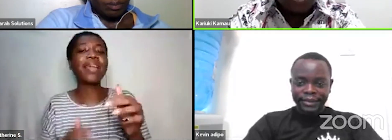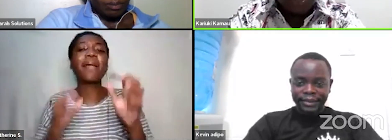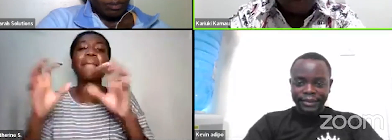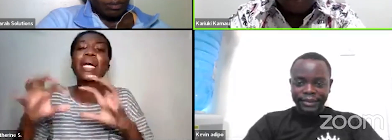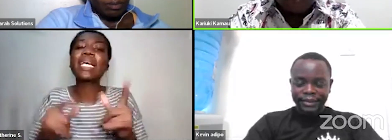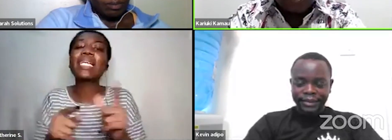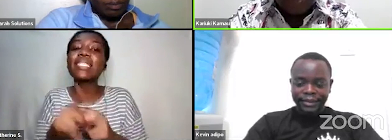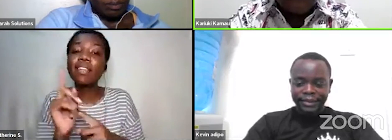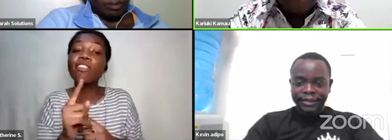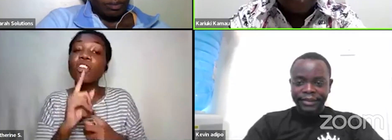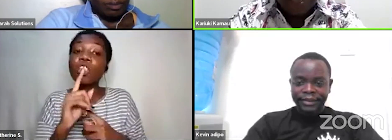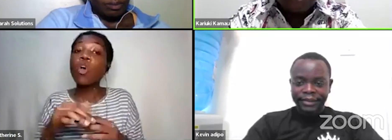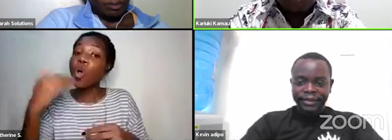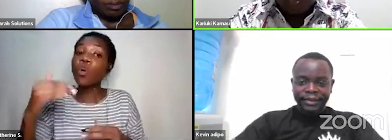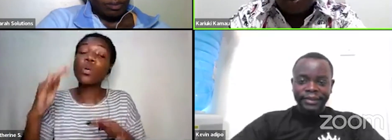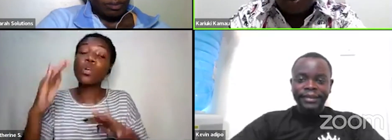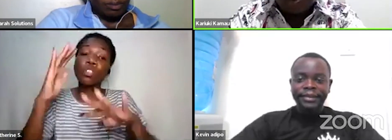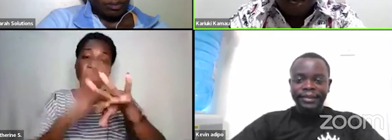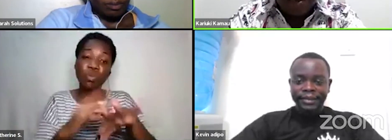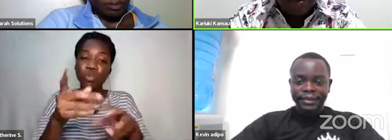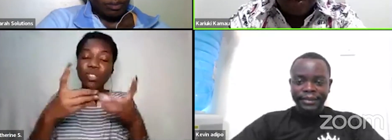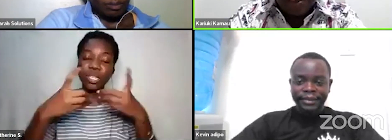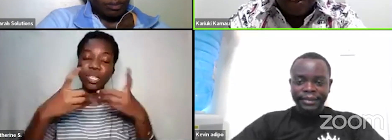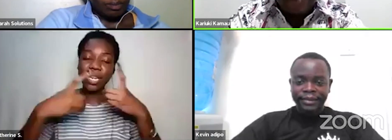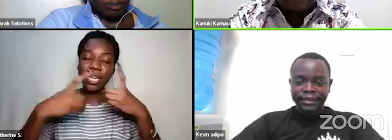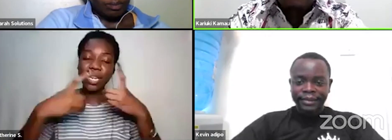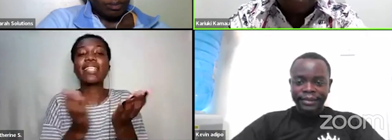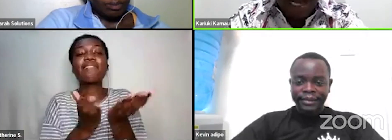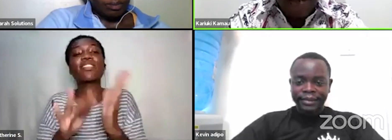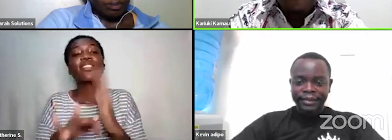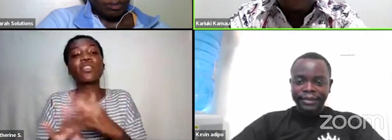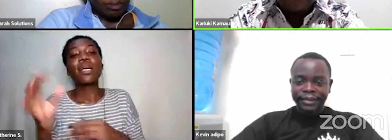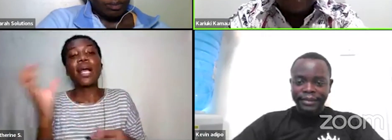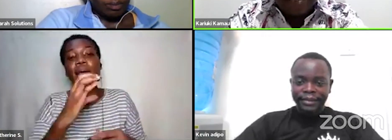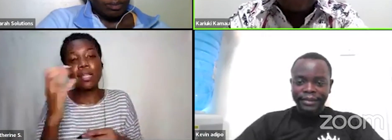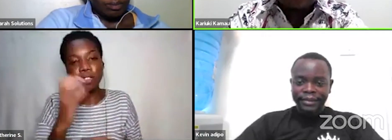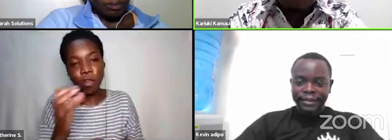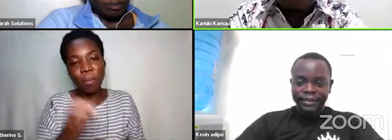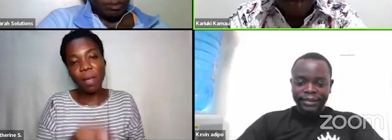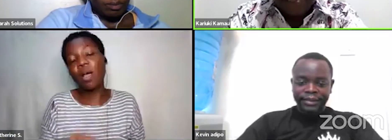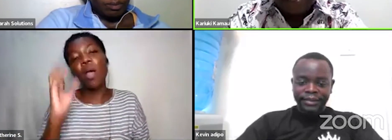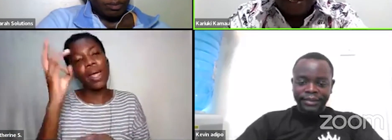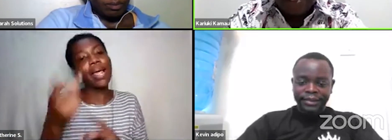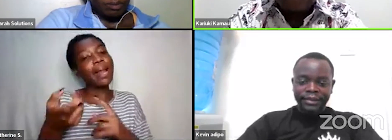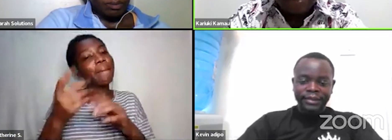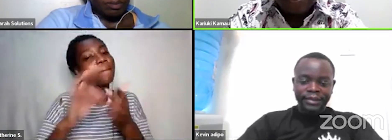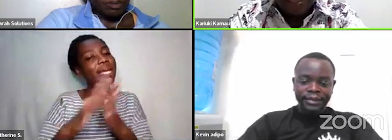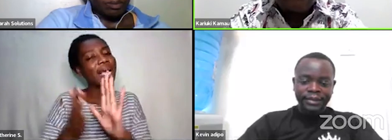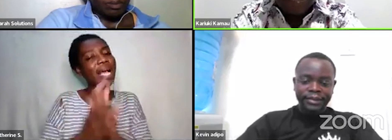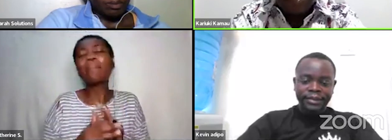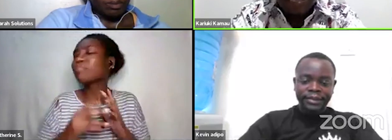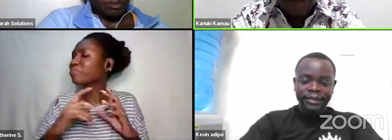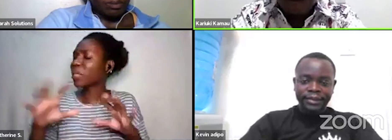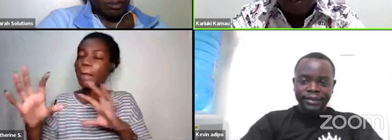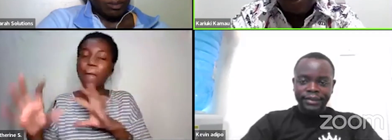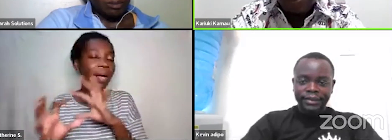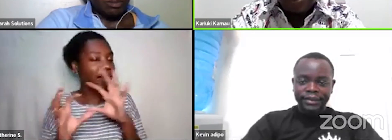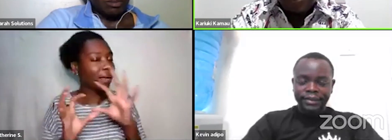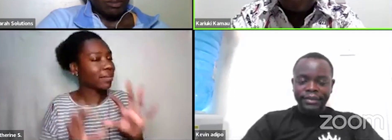always good when you deliver a service to customer, they become your greatest marketer, and that's have